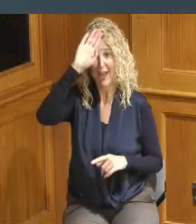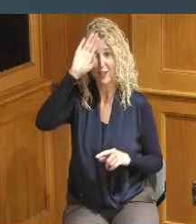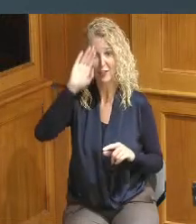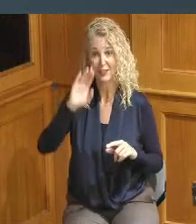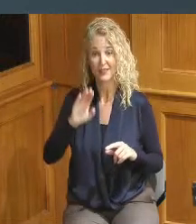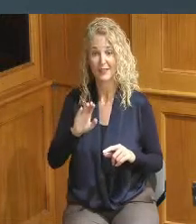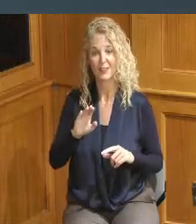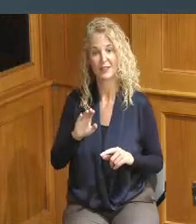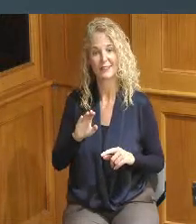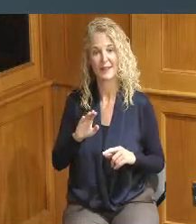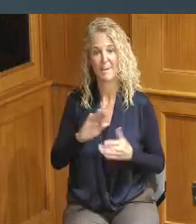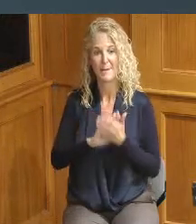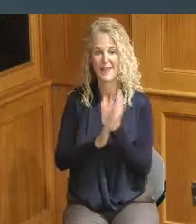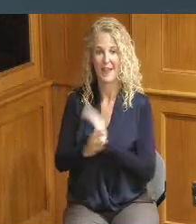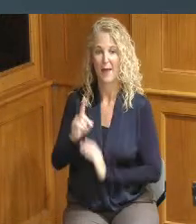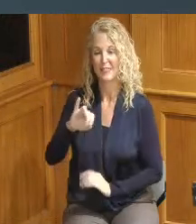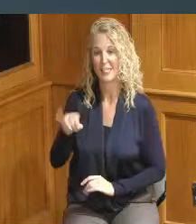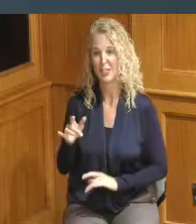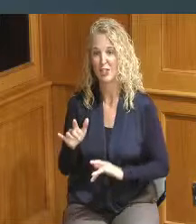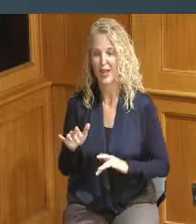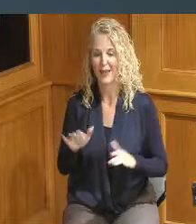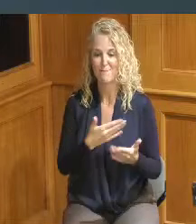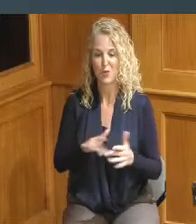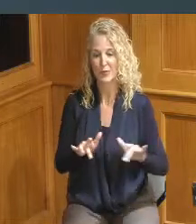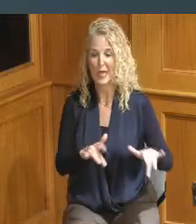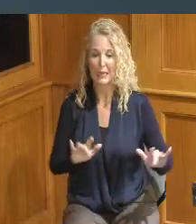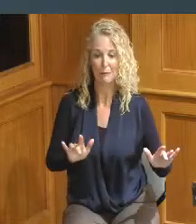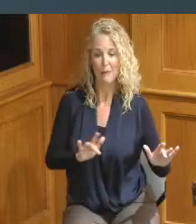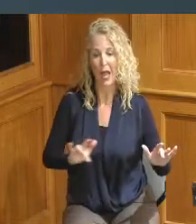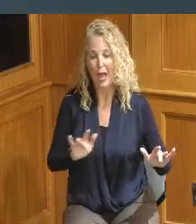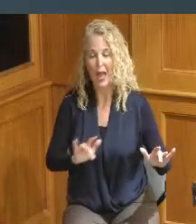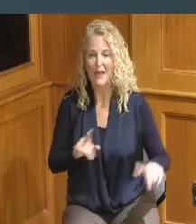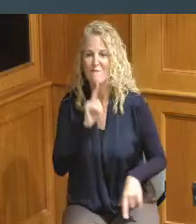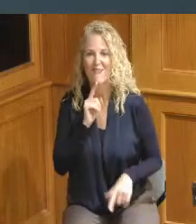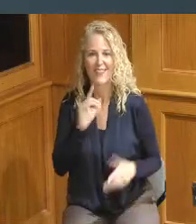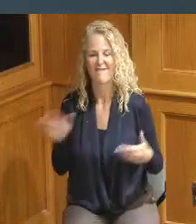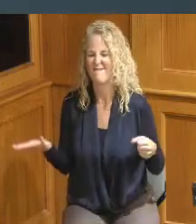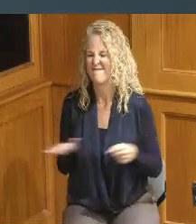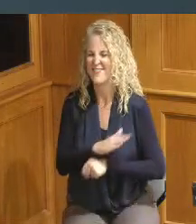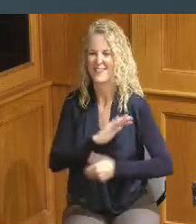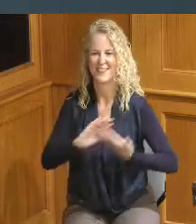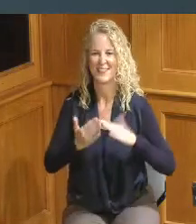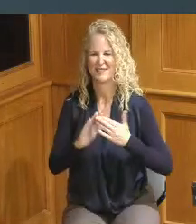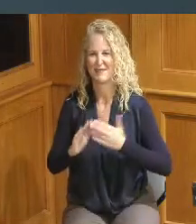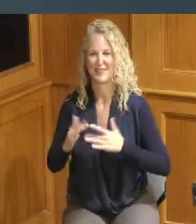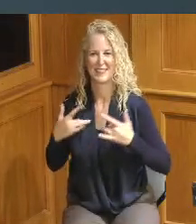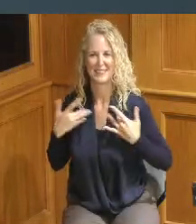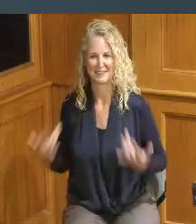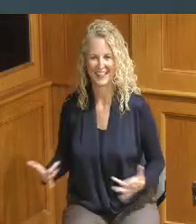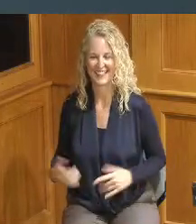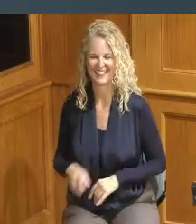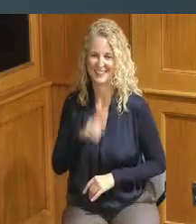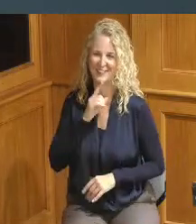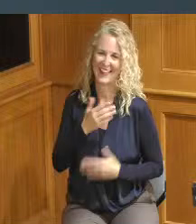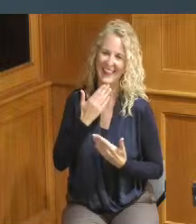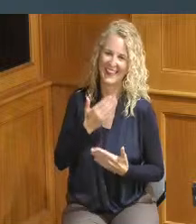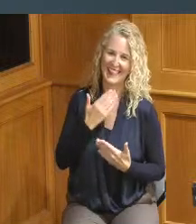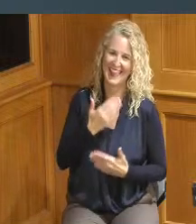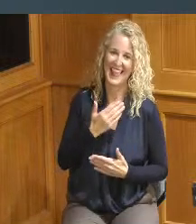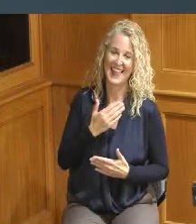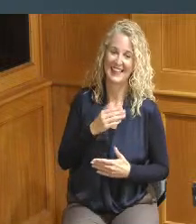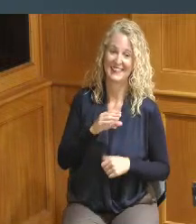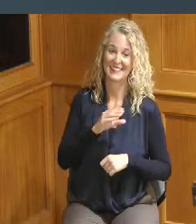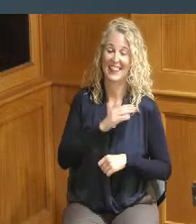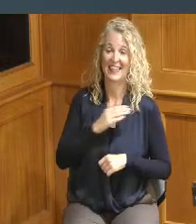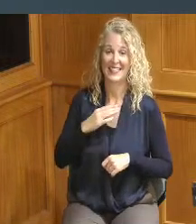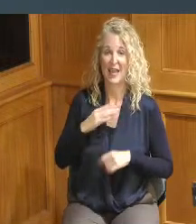was DJing. So it was all community engagement. And so I want to thank Council on Aging